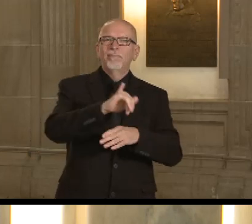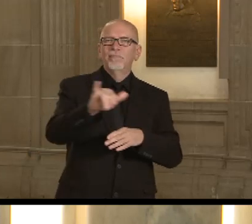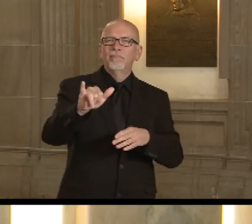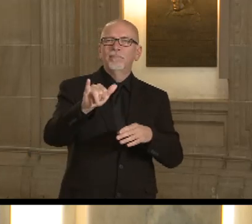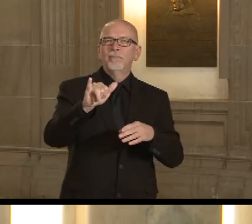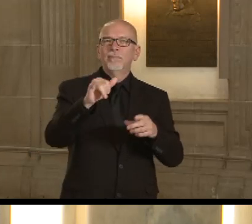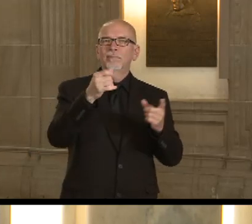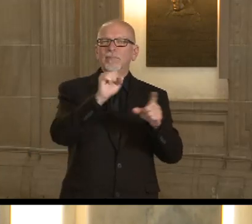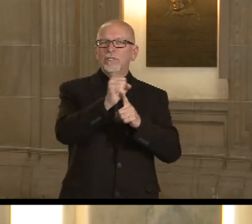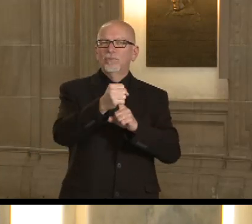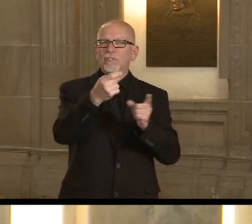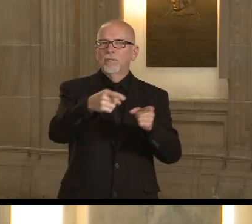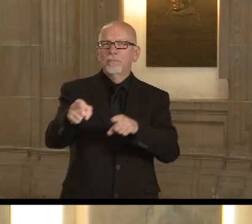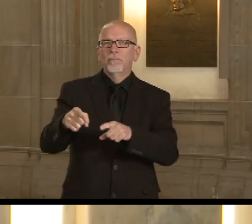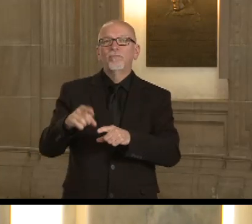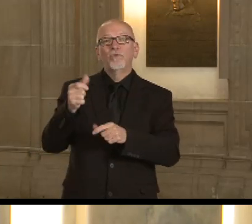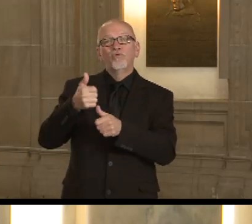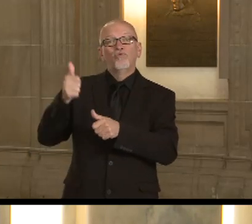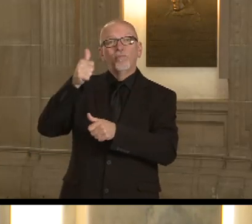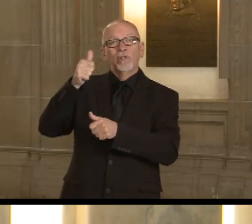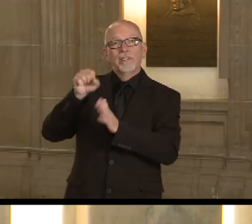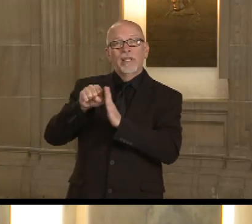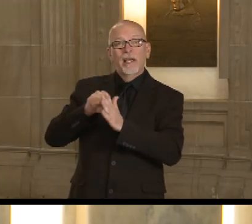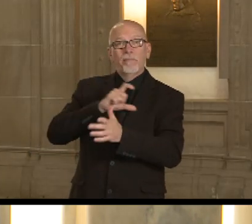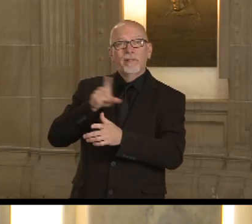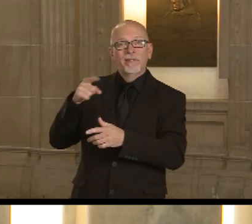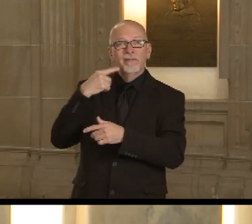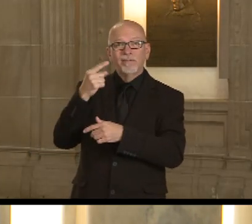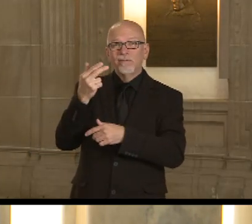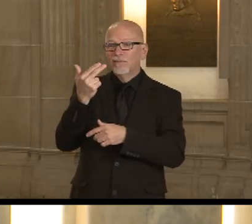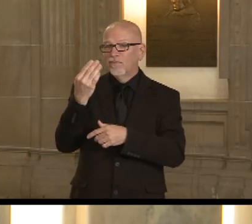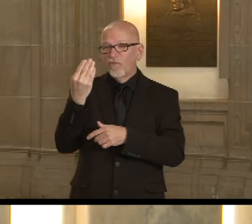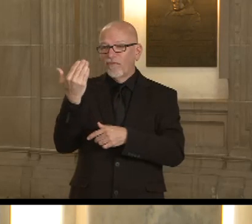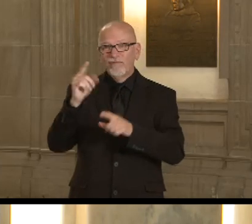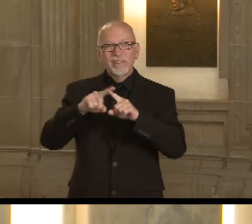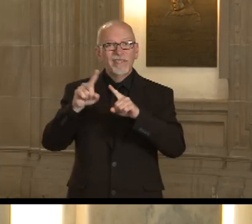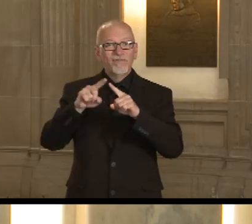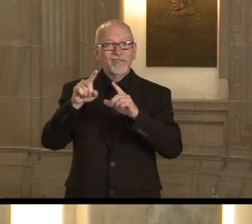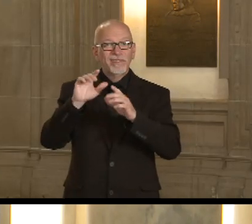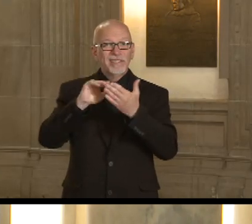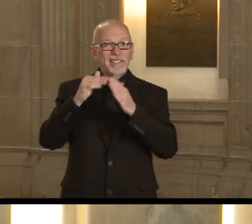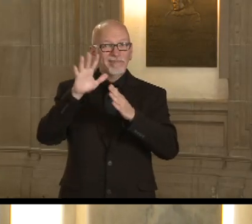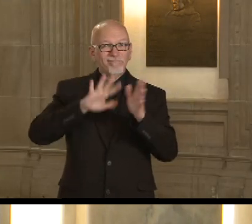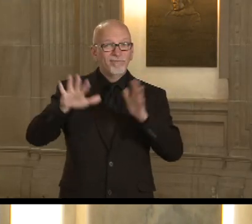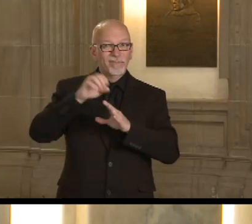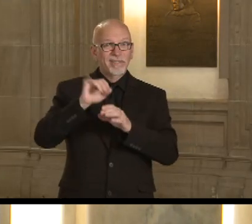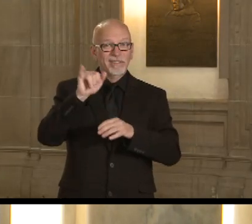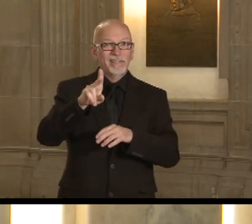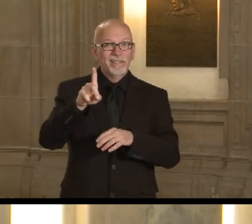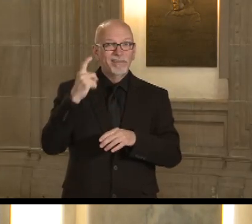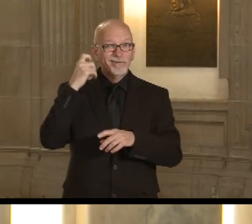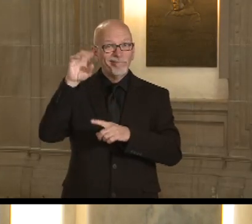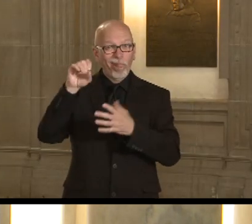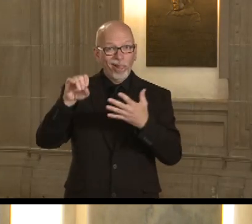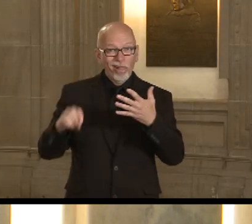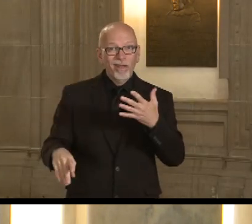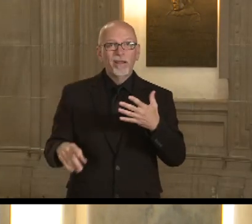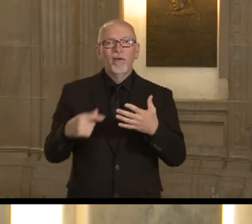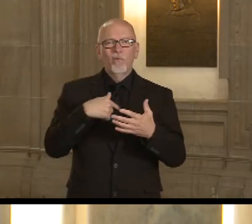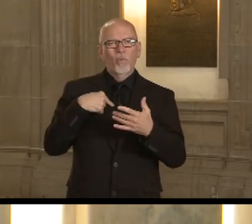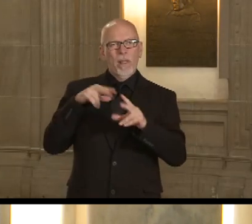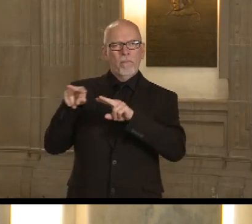The superintendent of state police just ticked off about 13, 14, 15 different locations that we were